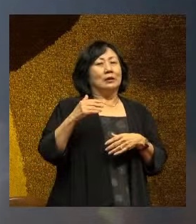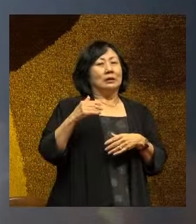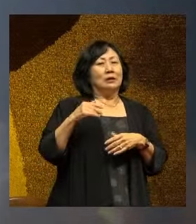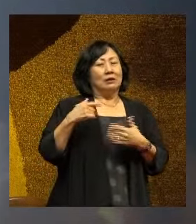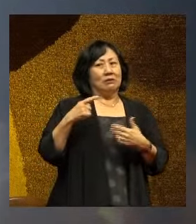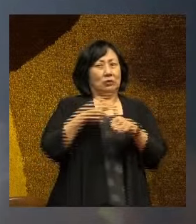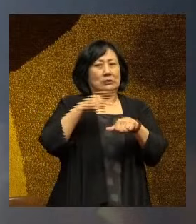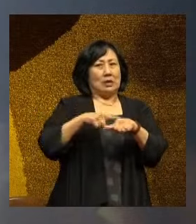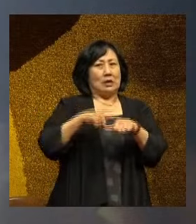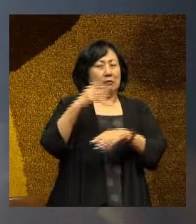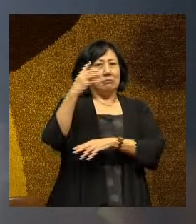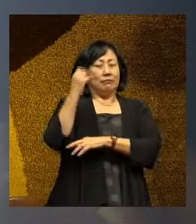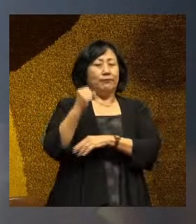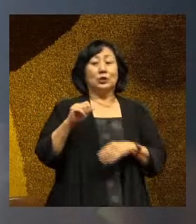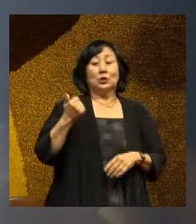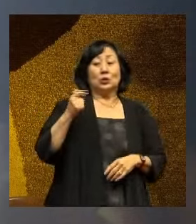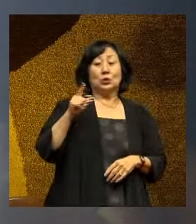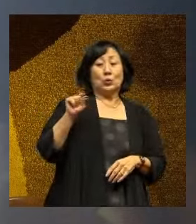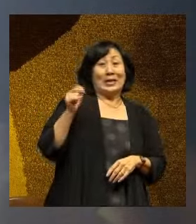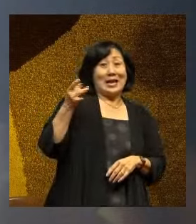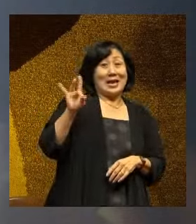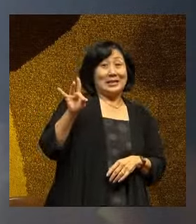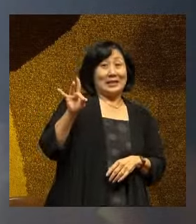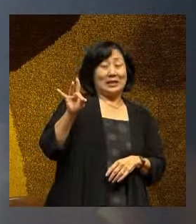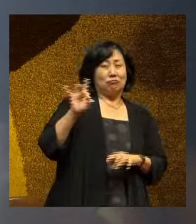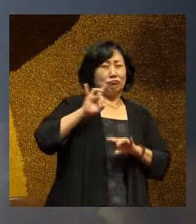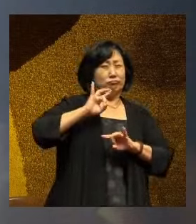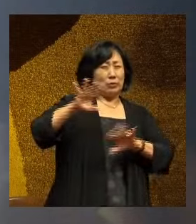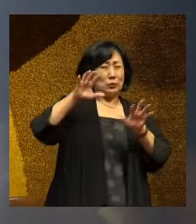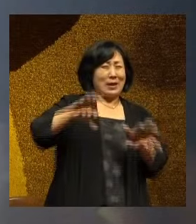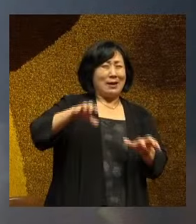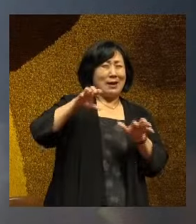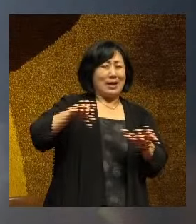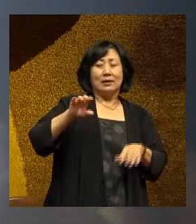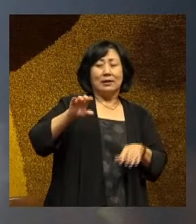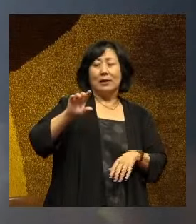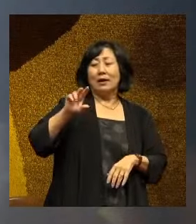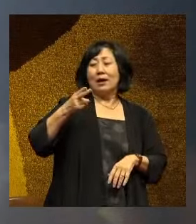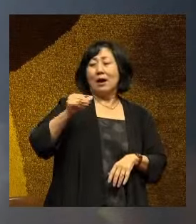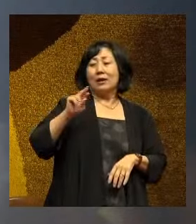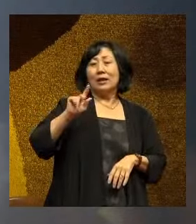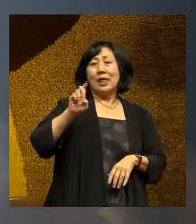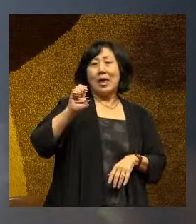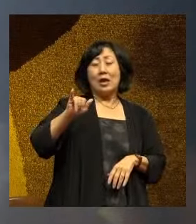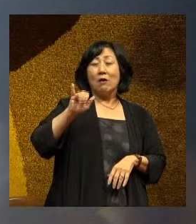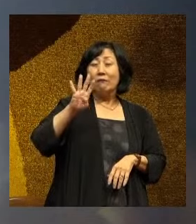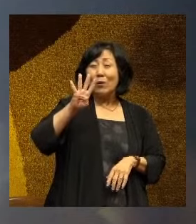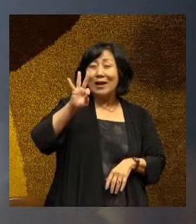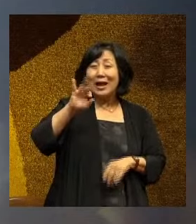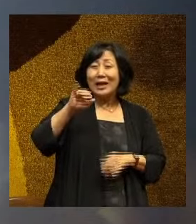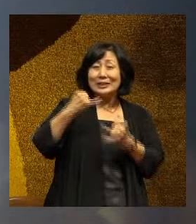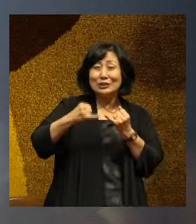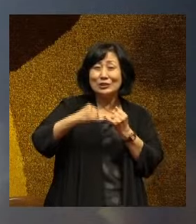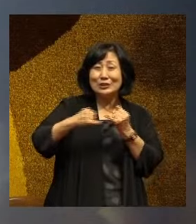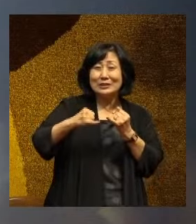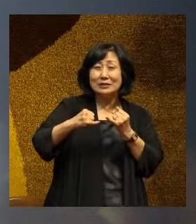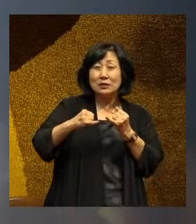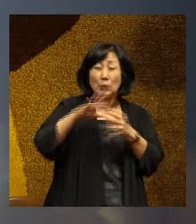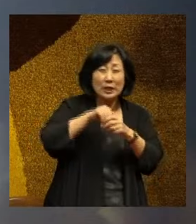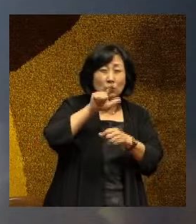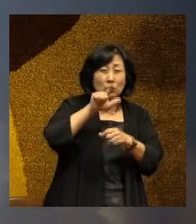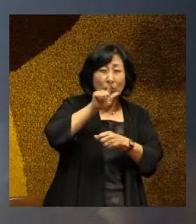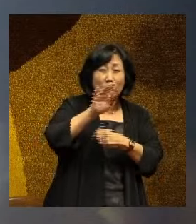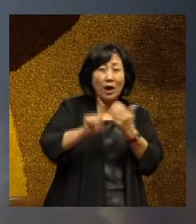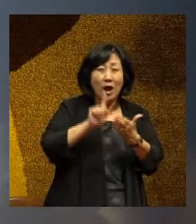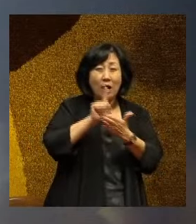In 2018, torrential rain in Hanalei dropped more than 49 inches in 24 hours, setting a